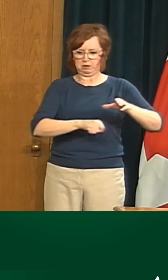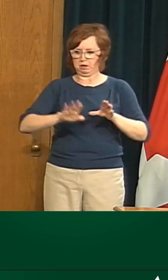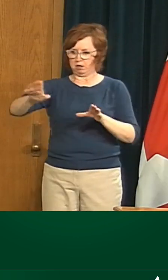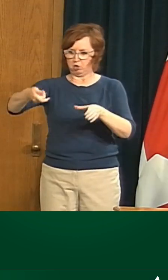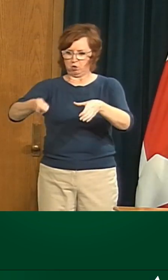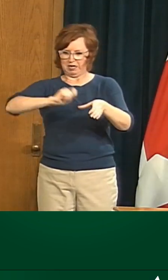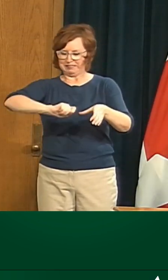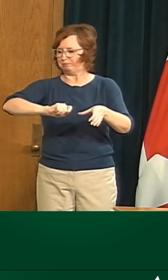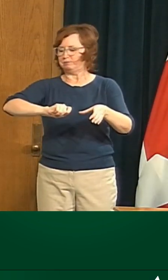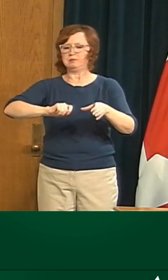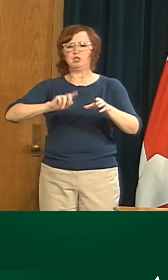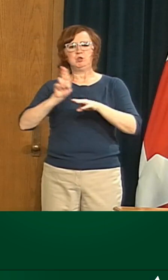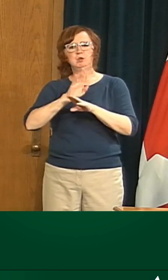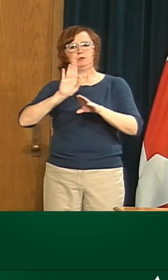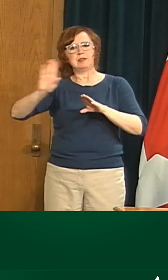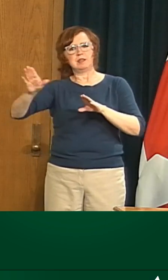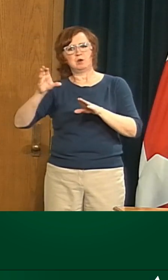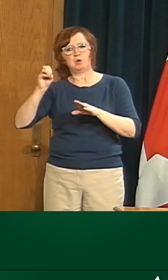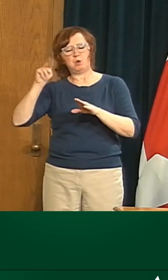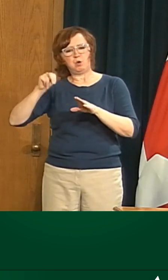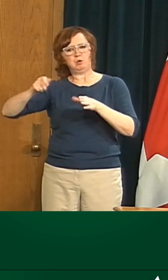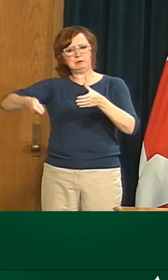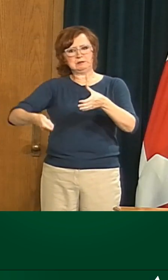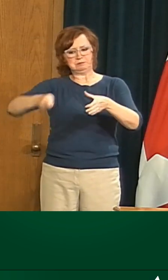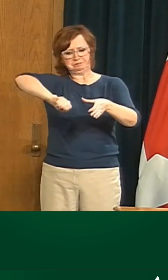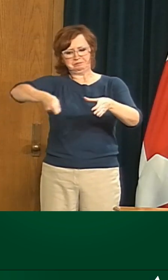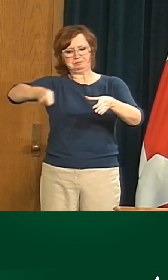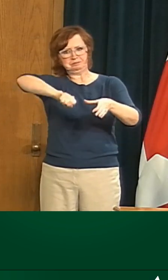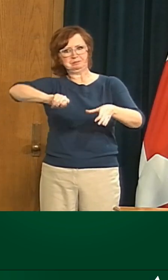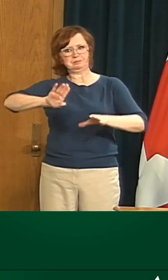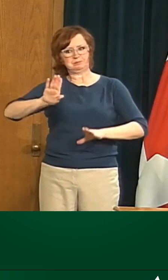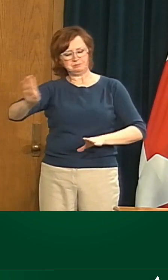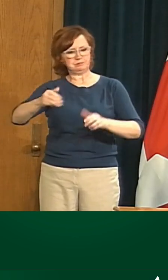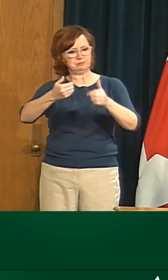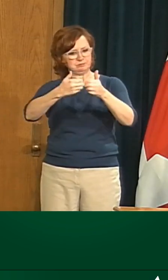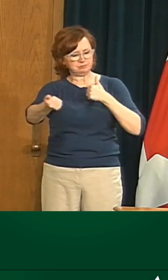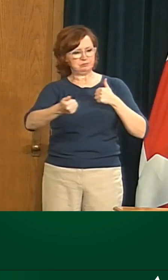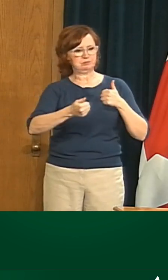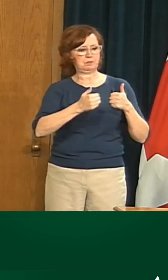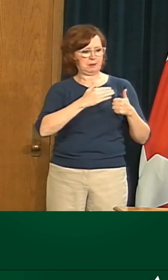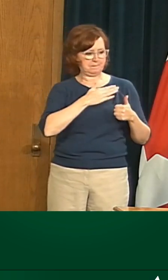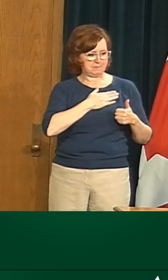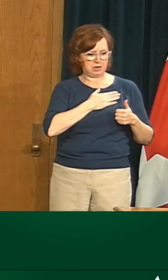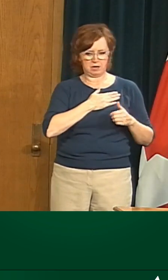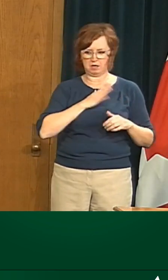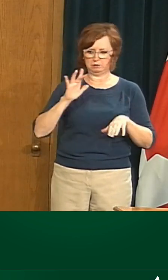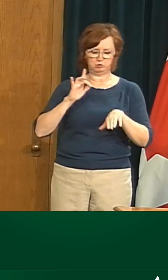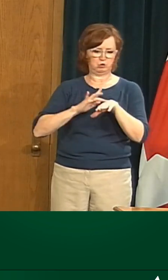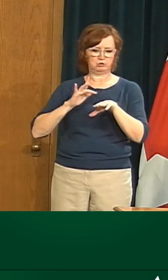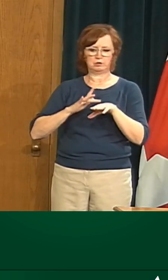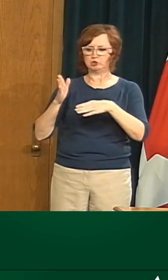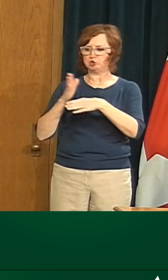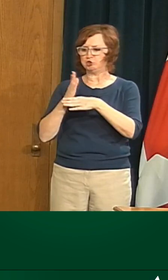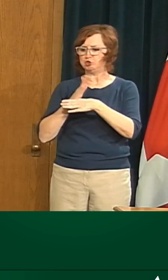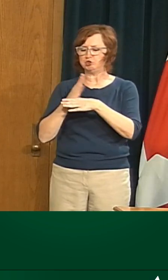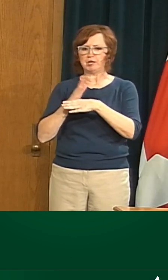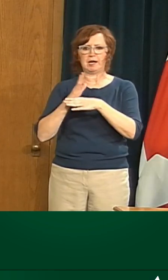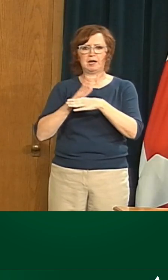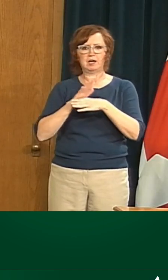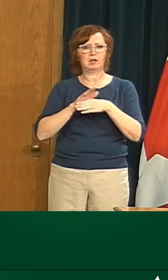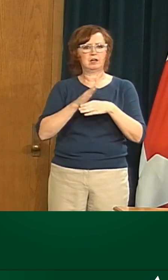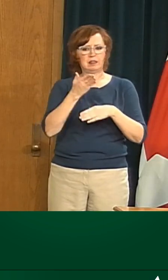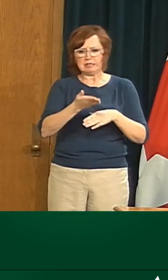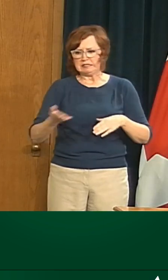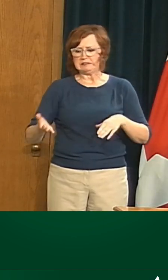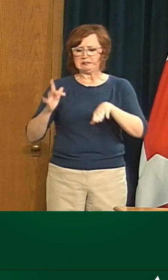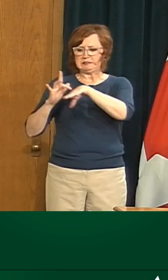and they can keep their interactions to limited to 2 or 3 friends or virtual households for the most part, that would